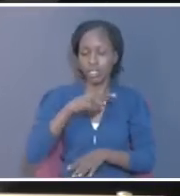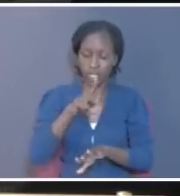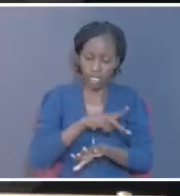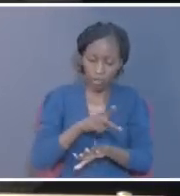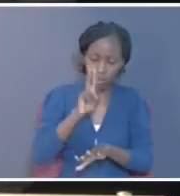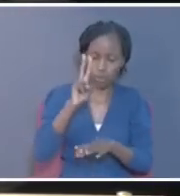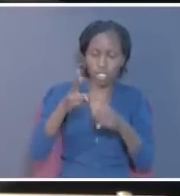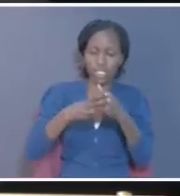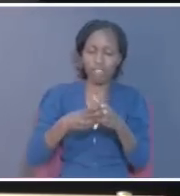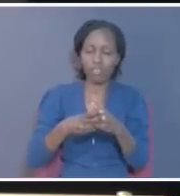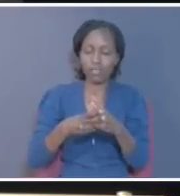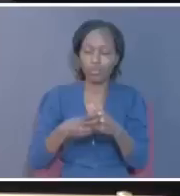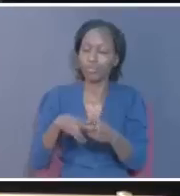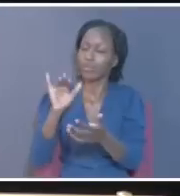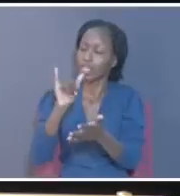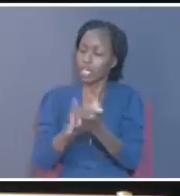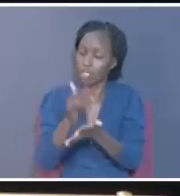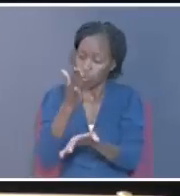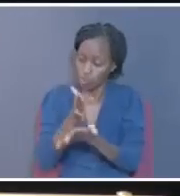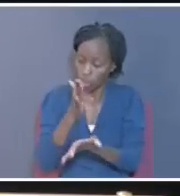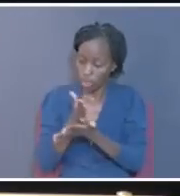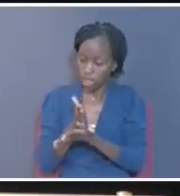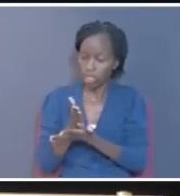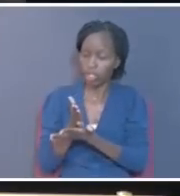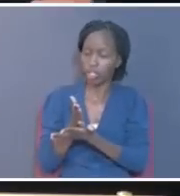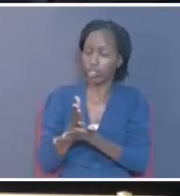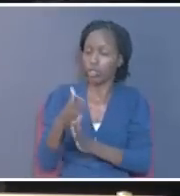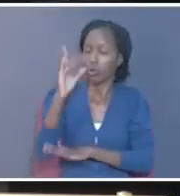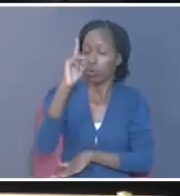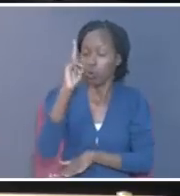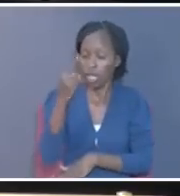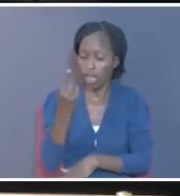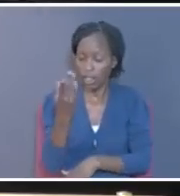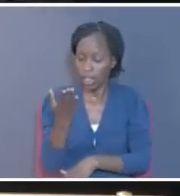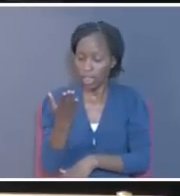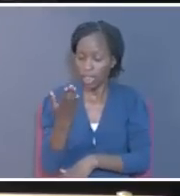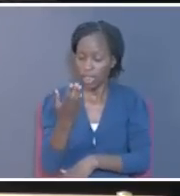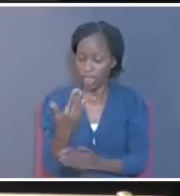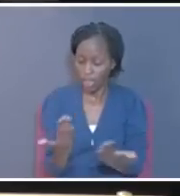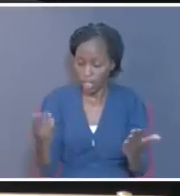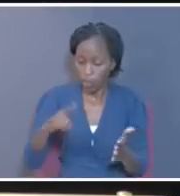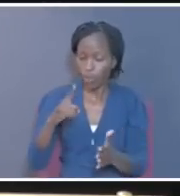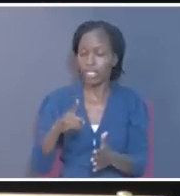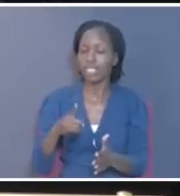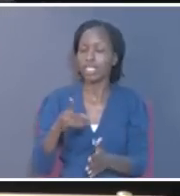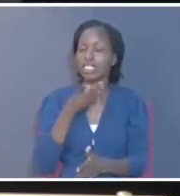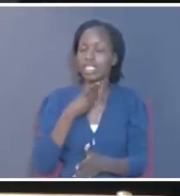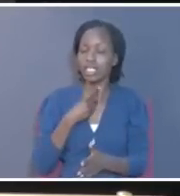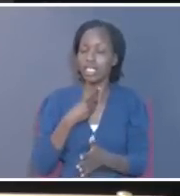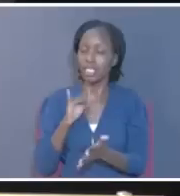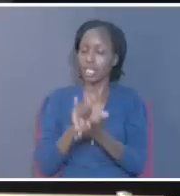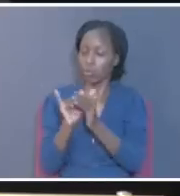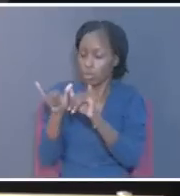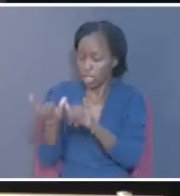Psalm 27, that truly, oh God, one thing we desire is that we will dwell in